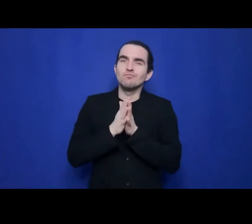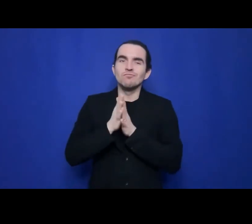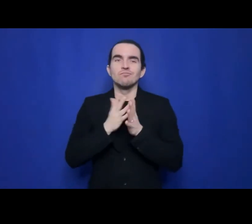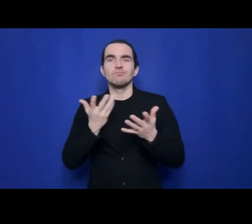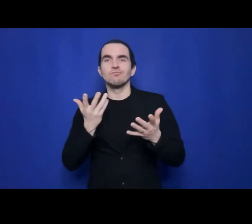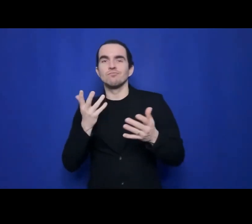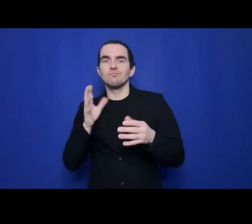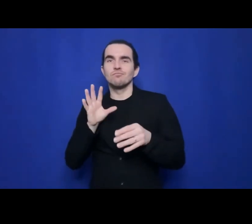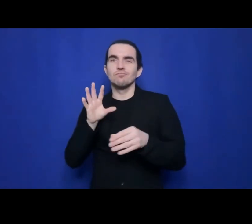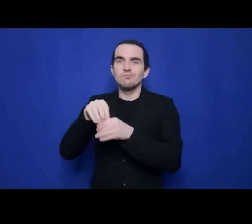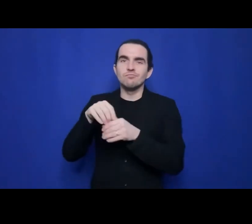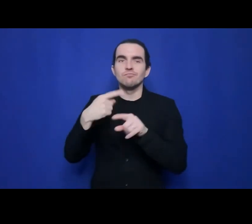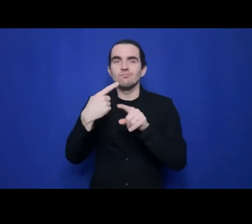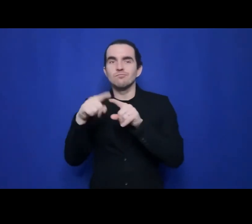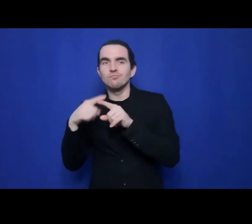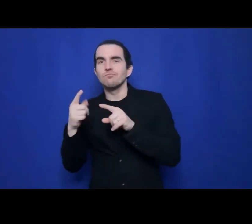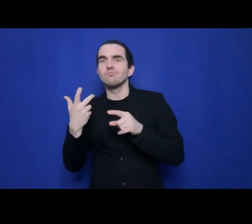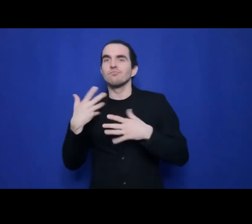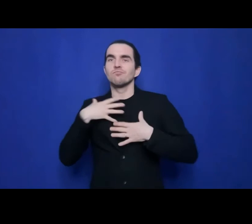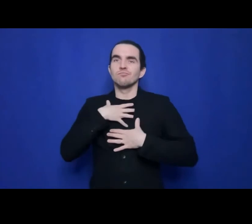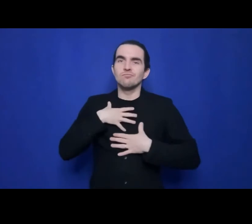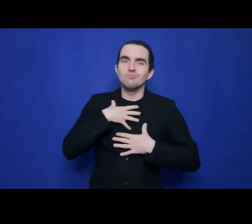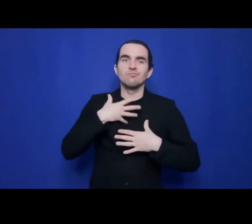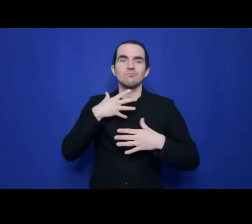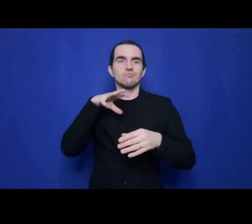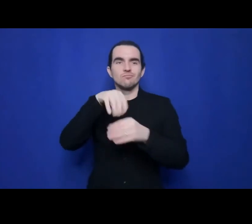because of a pandemic, because we're still living through the pandemic,